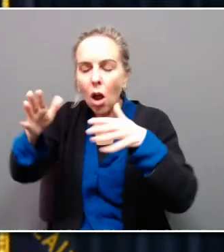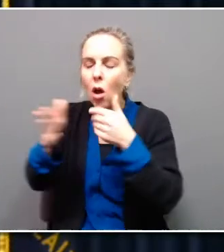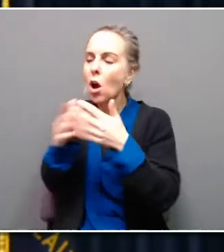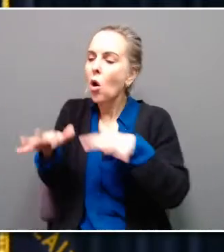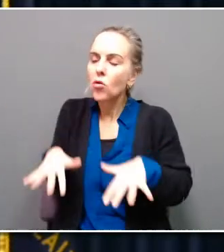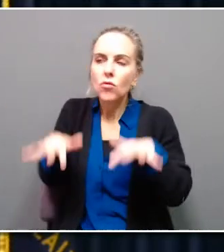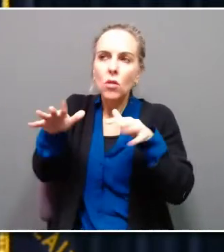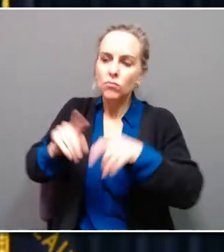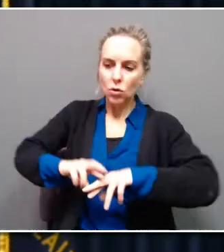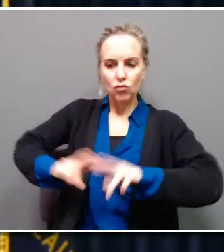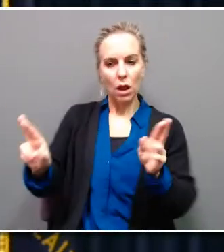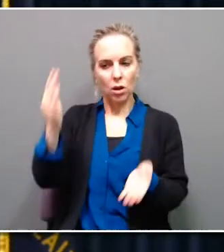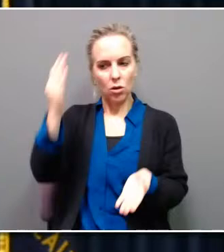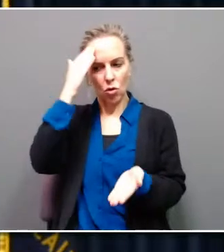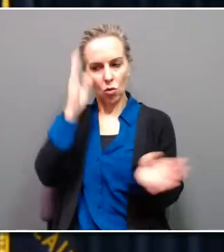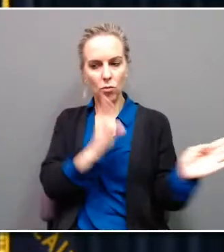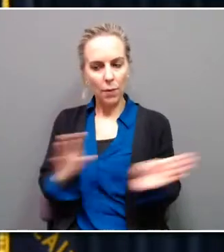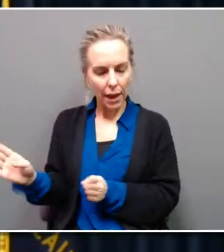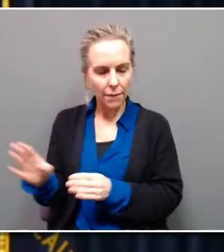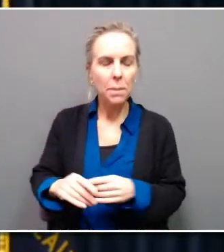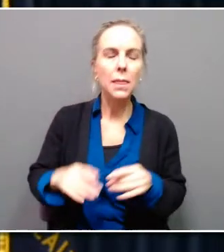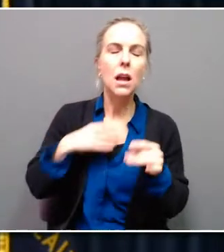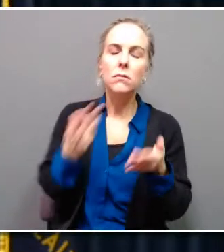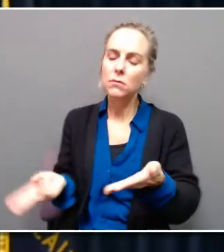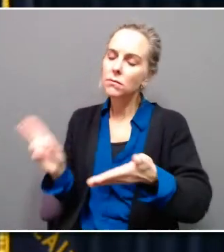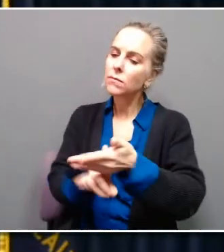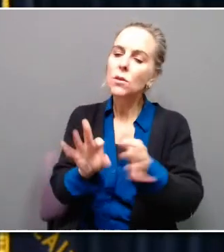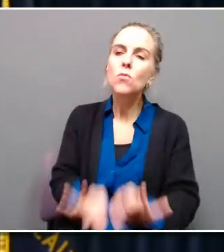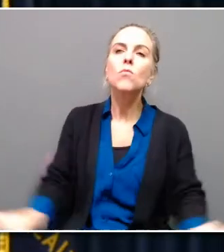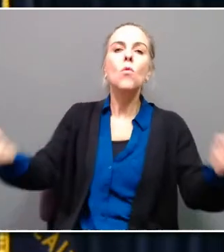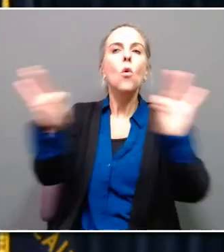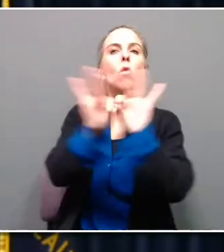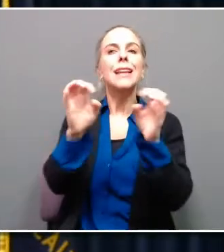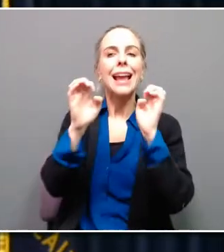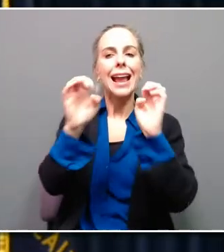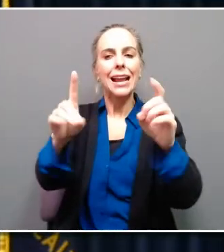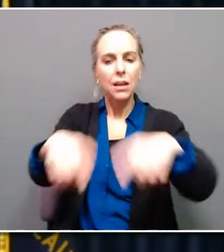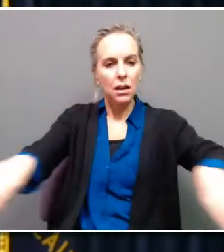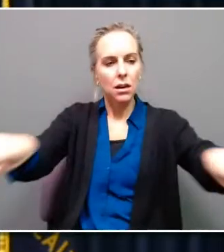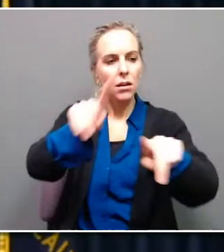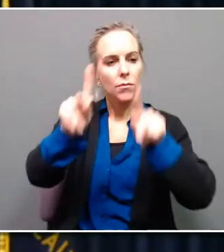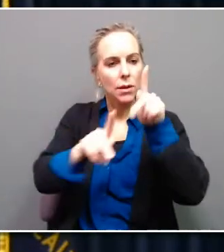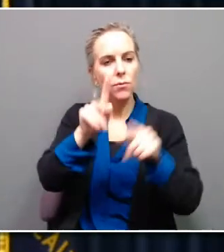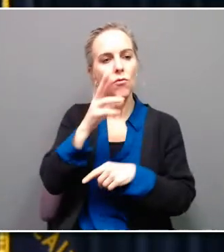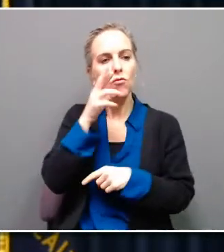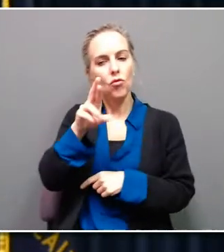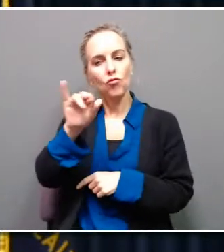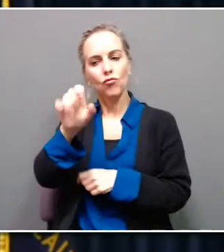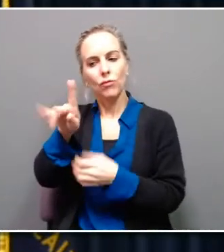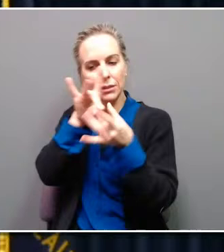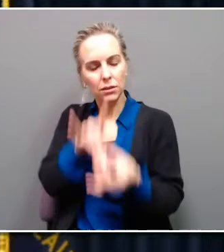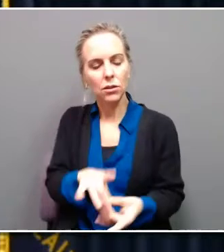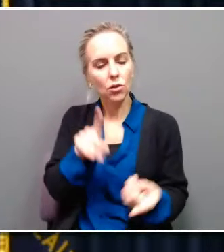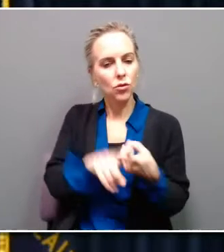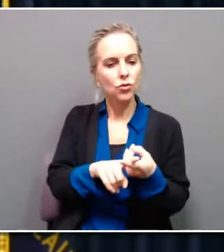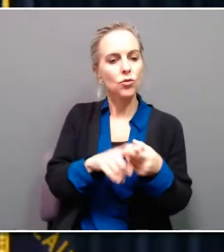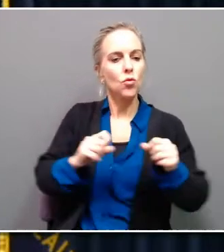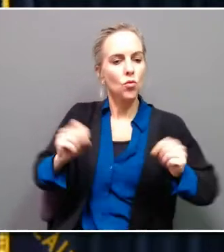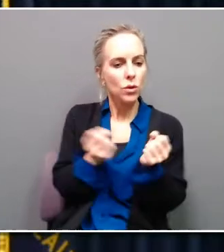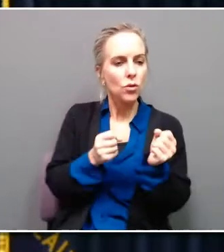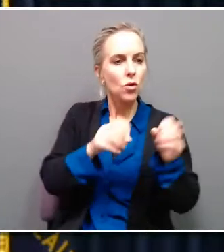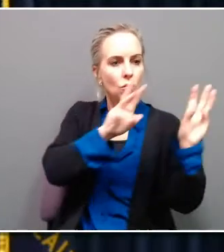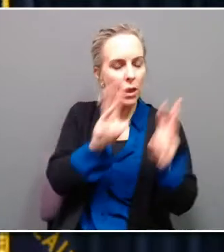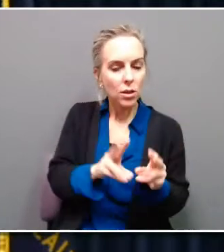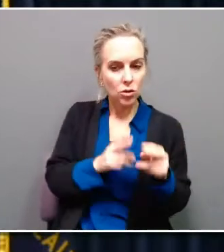signed this proclamation to emphasize the importance of educating our people about the risks associated with winter weather and to show that Team Kentucky